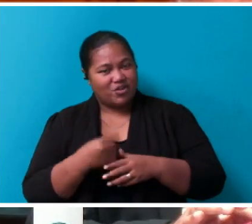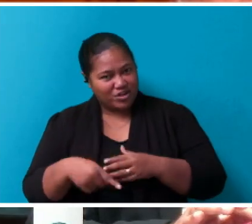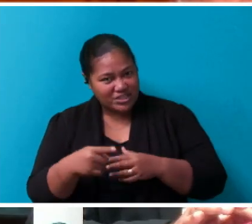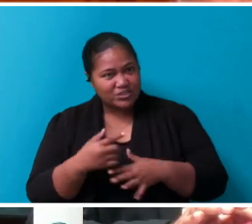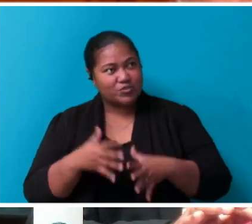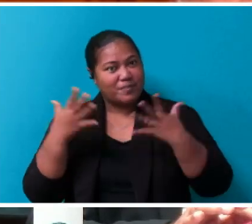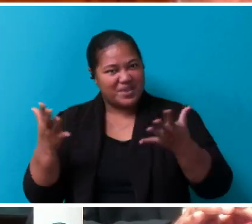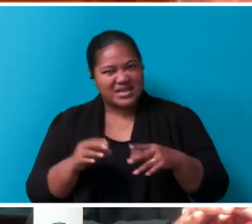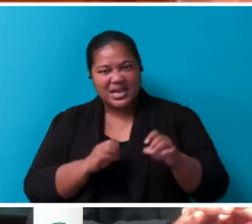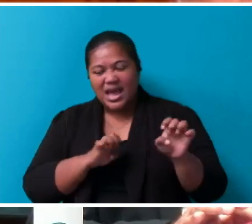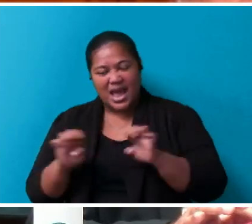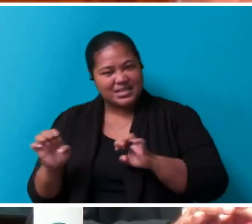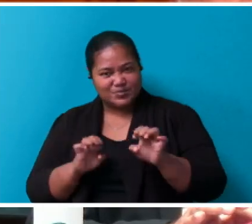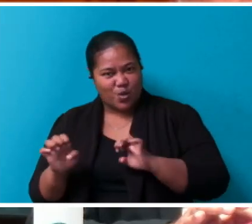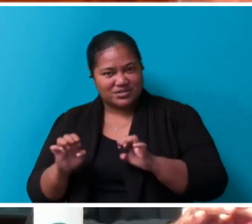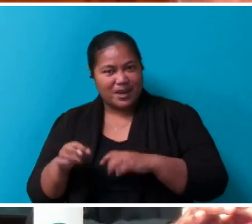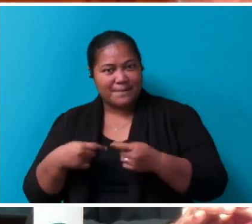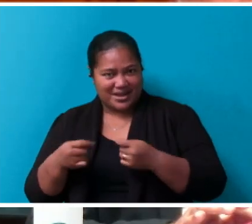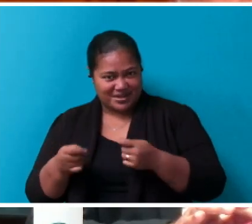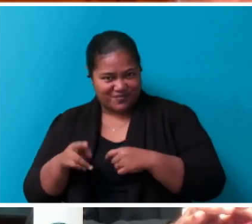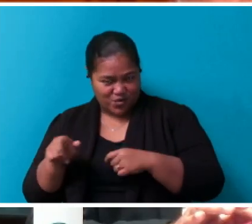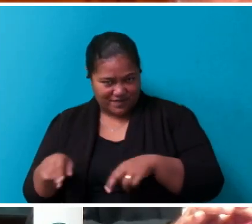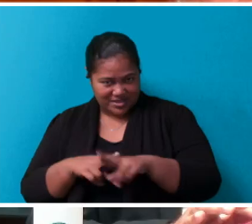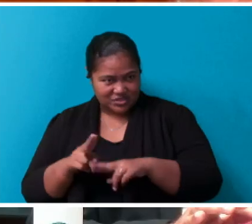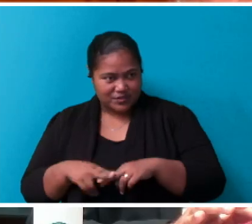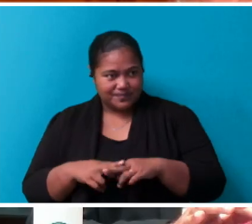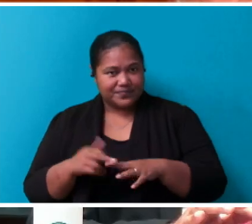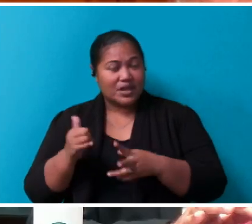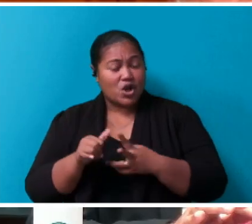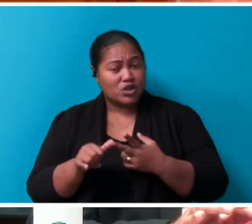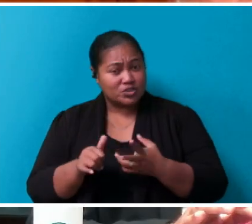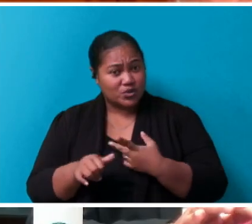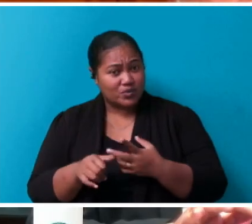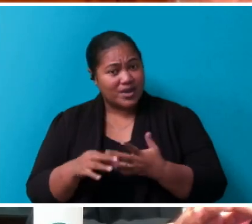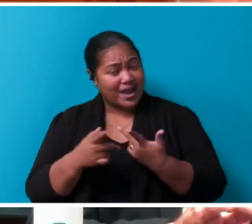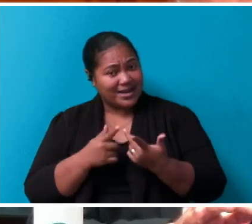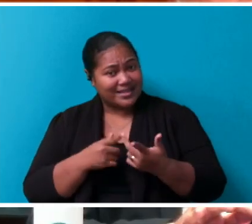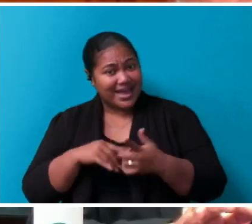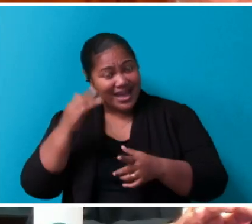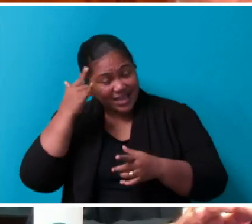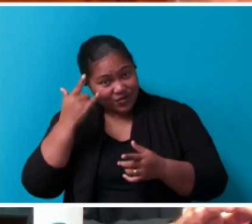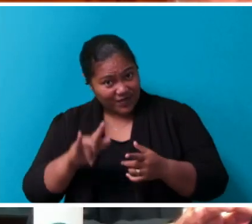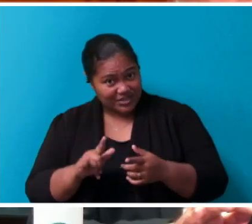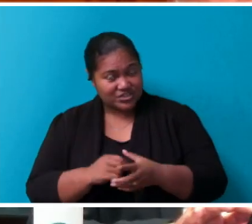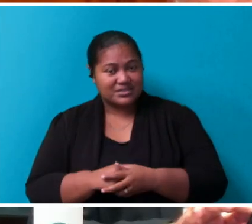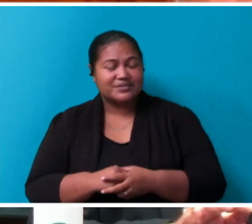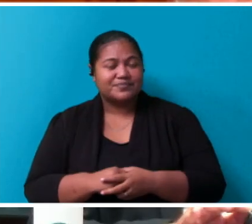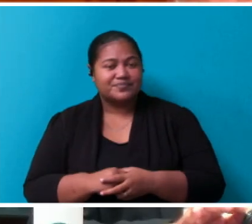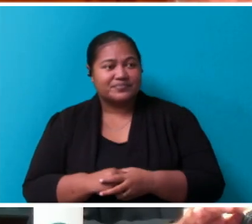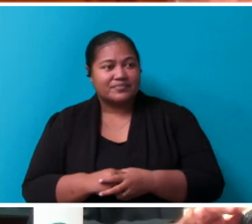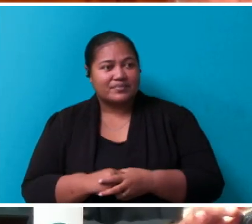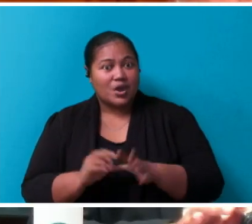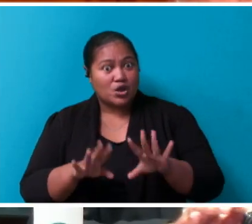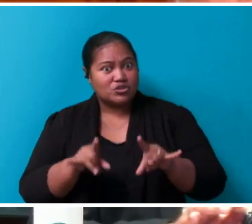market. In a unique example of sectoral innovation, Madam Deputy Speaker, our Australia office facilitated a